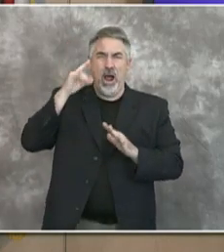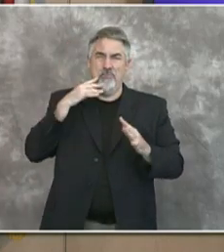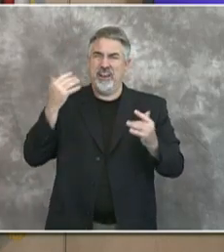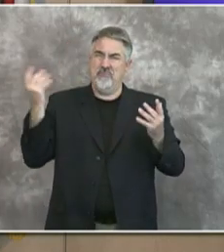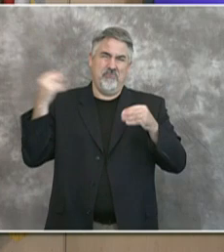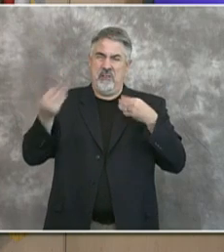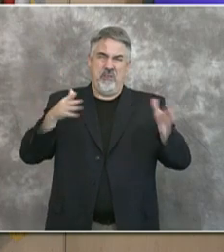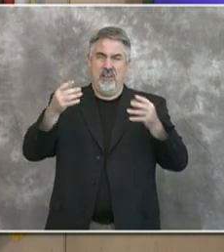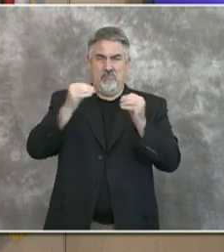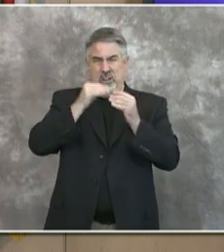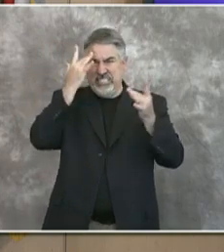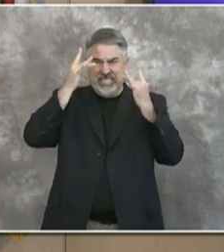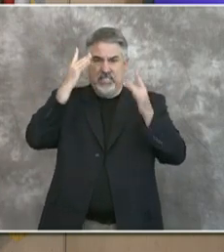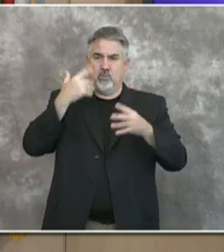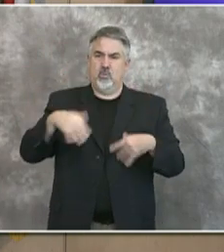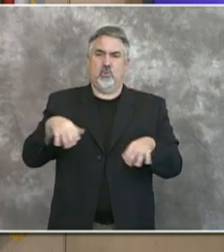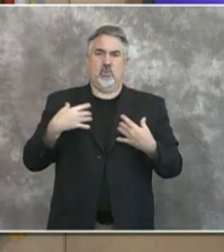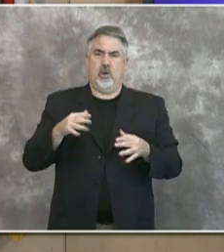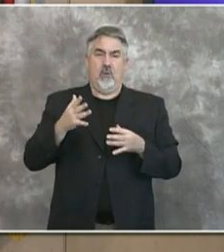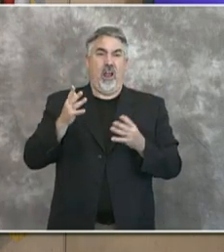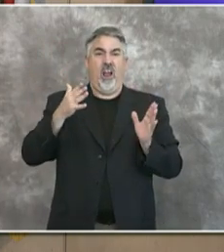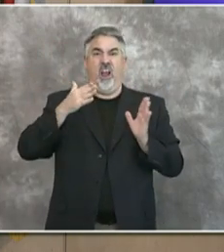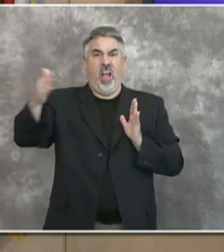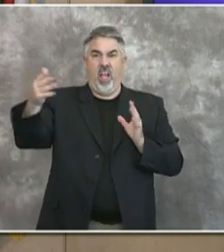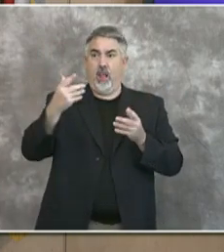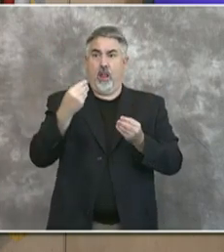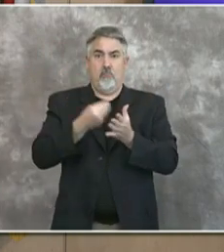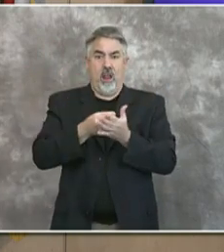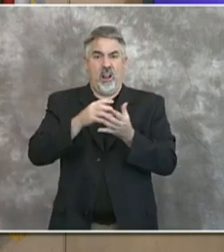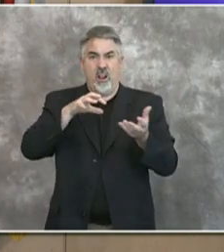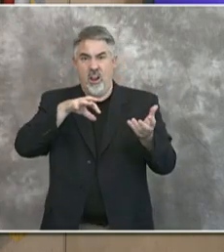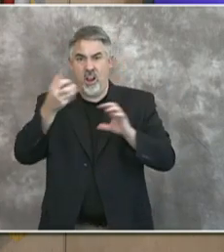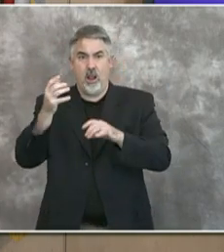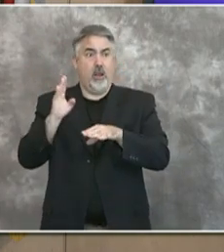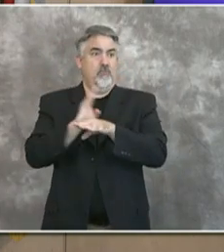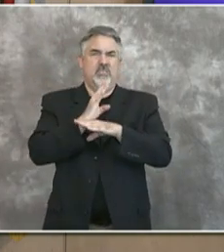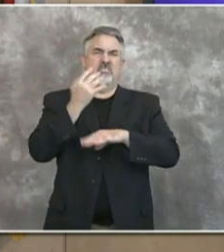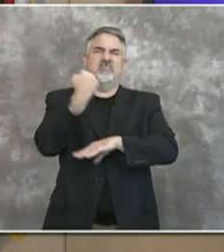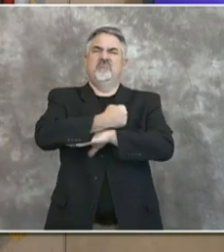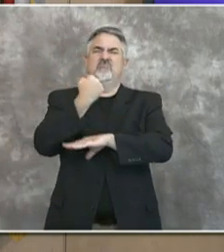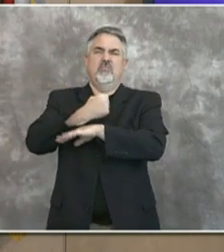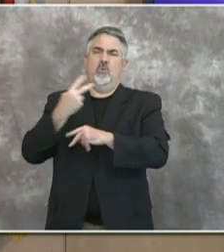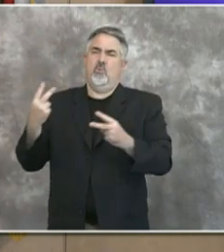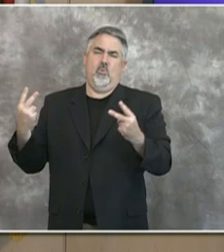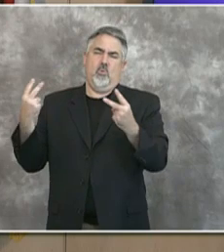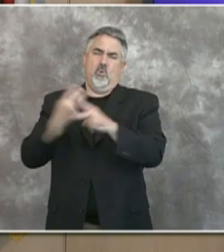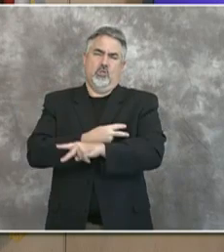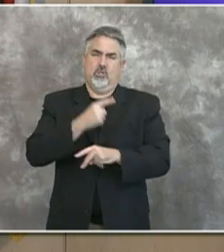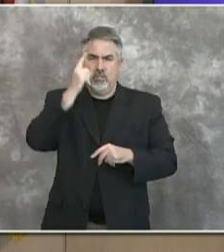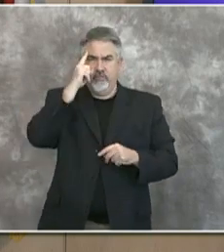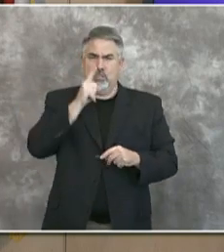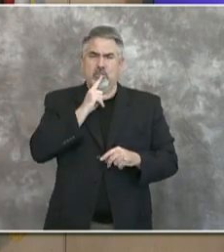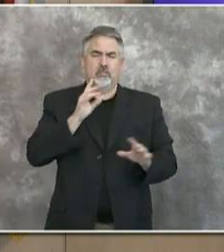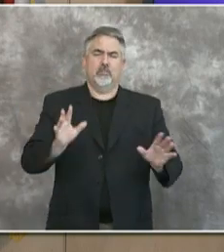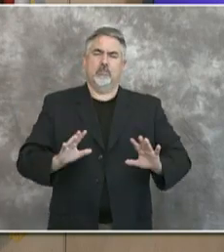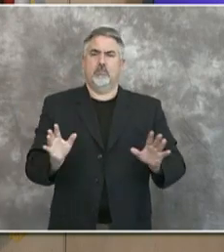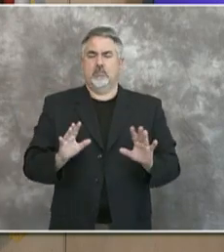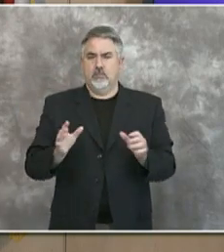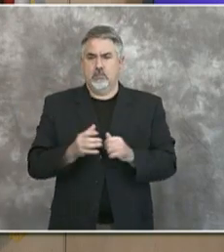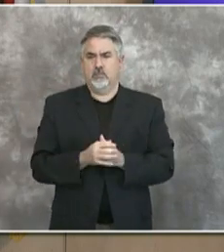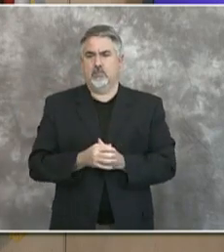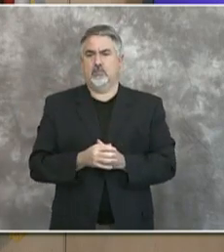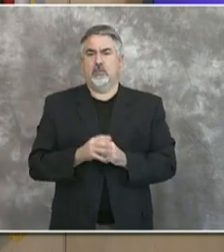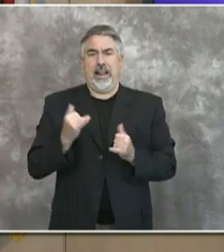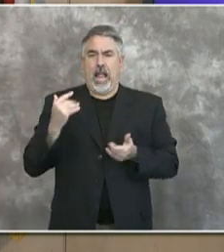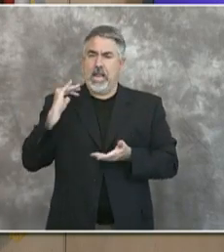economic recovery. And so we are working every single day to prepare and be ready to turn the dial, to ease the restrictions, to move,